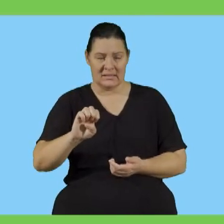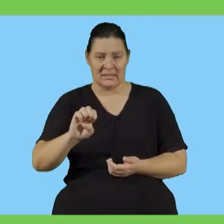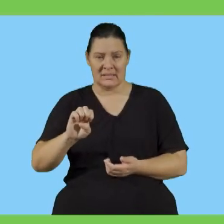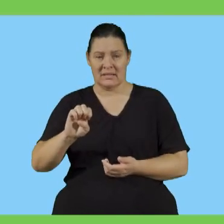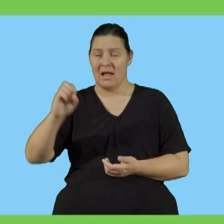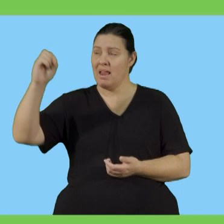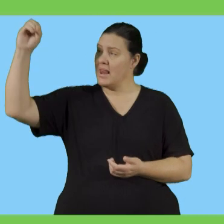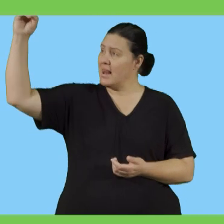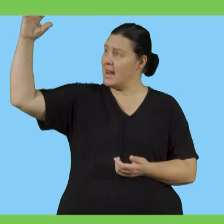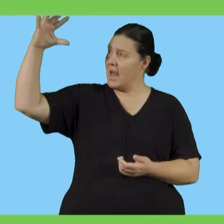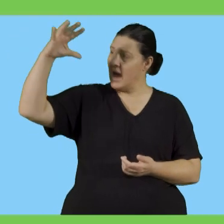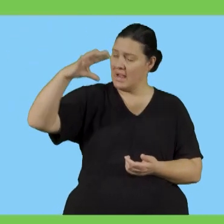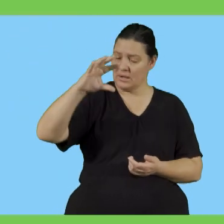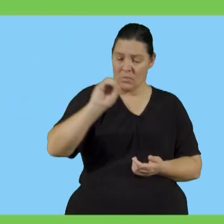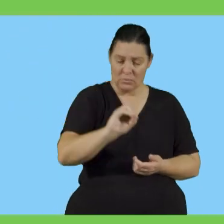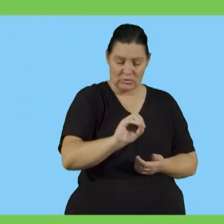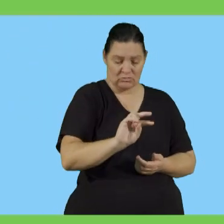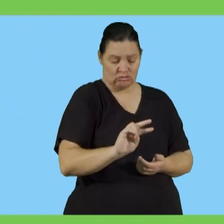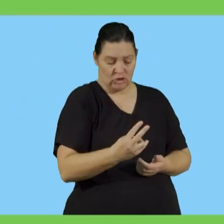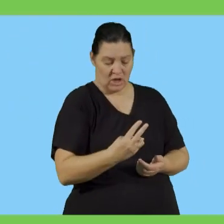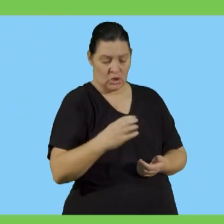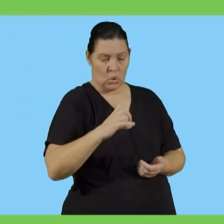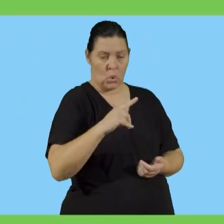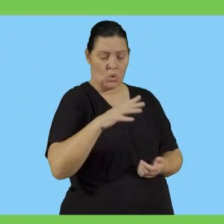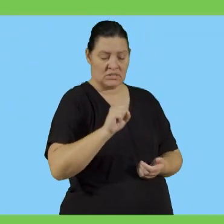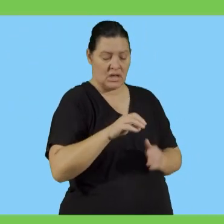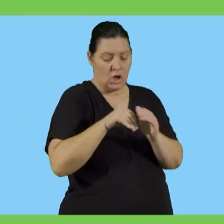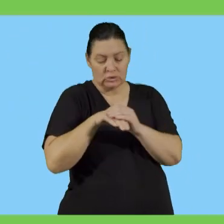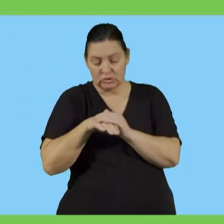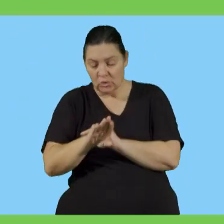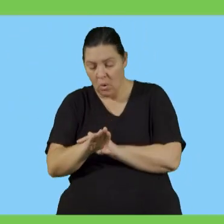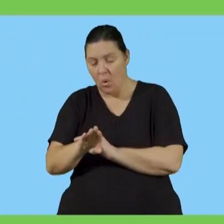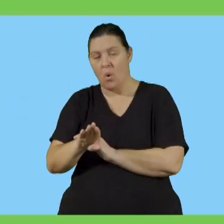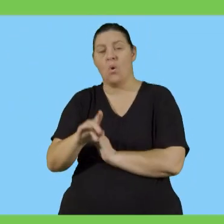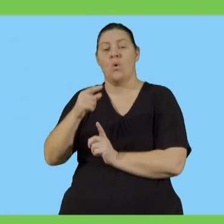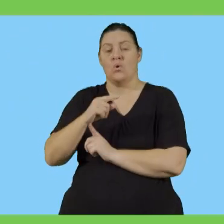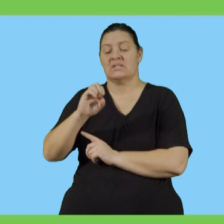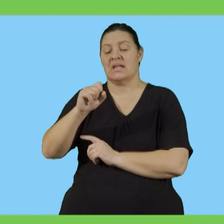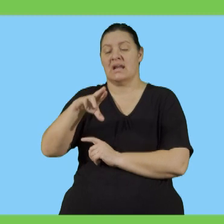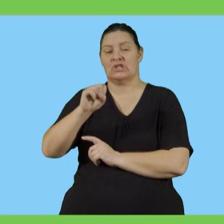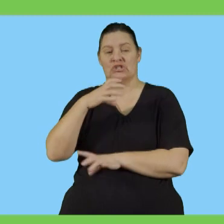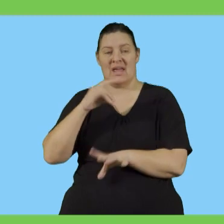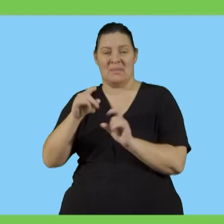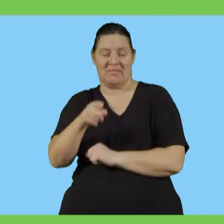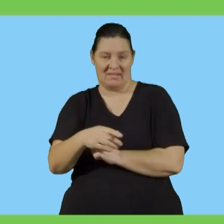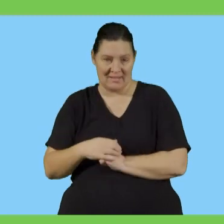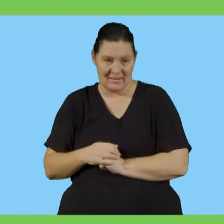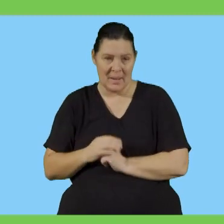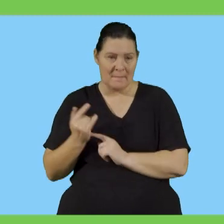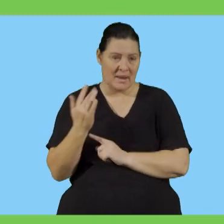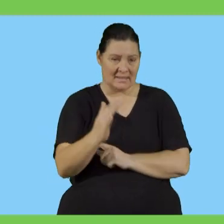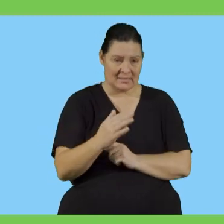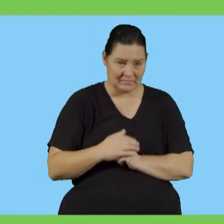the light energy into glucose, which is stored as starch in animals. So that is what happens.